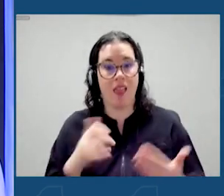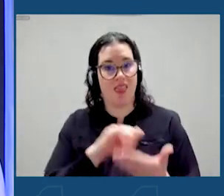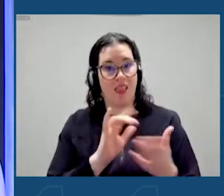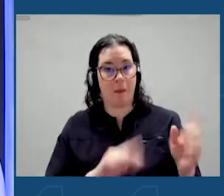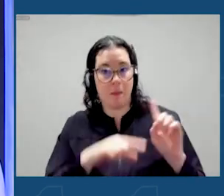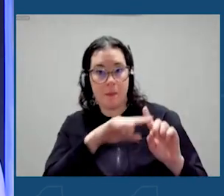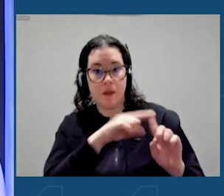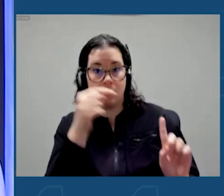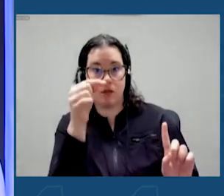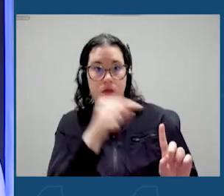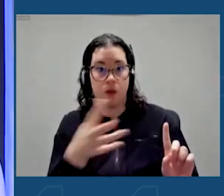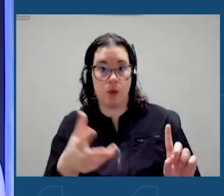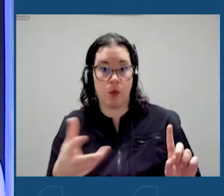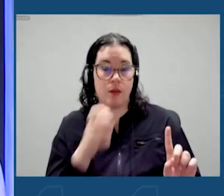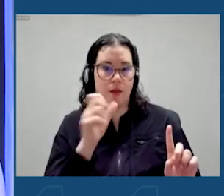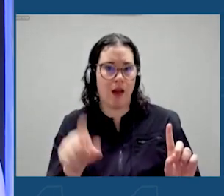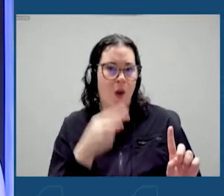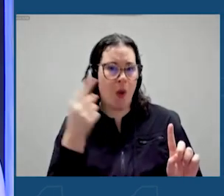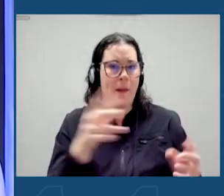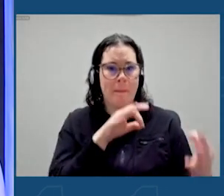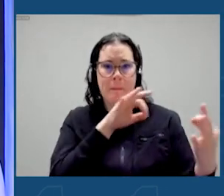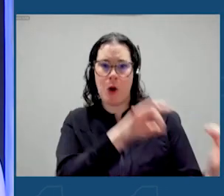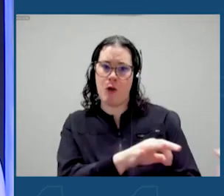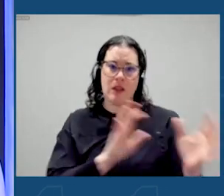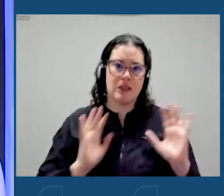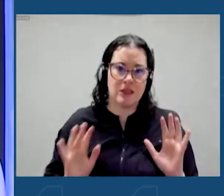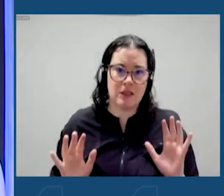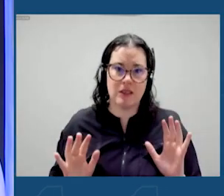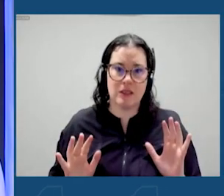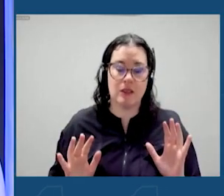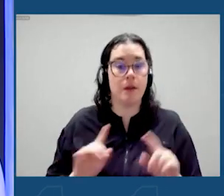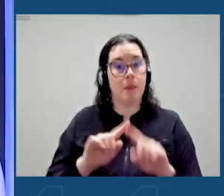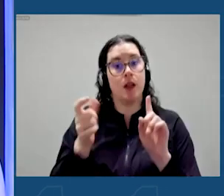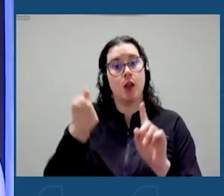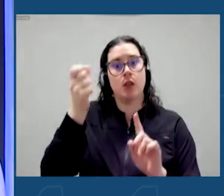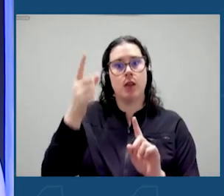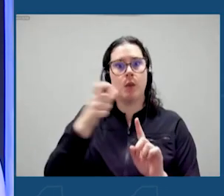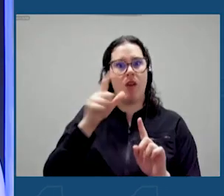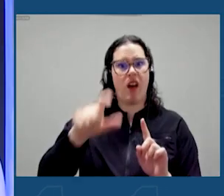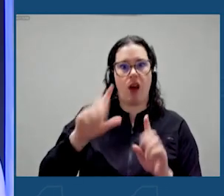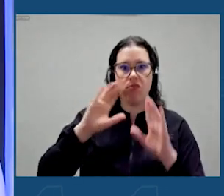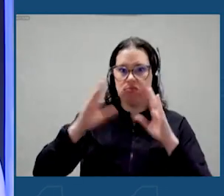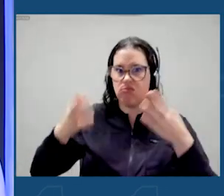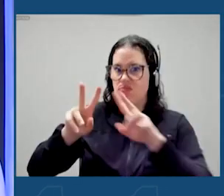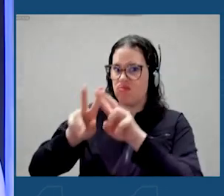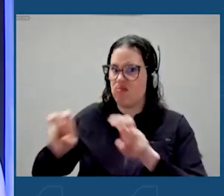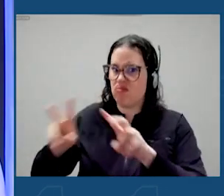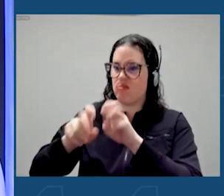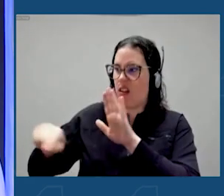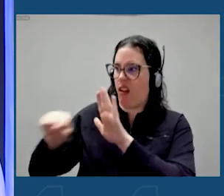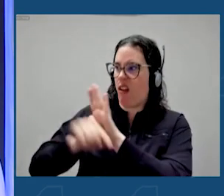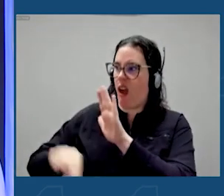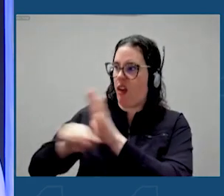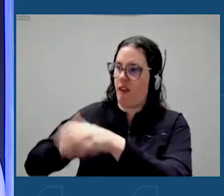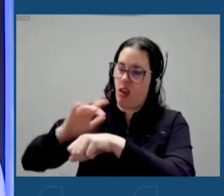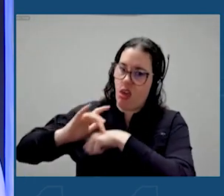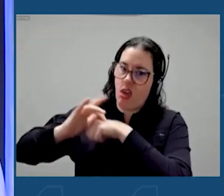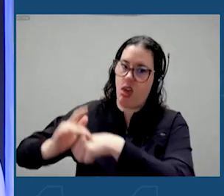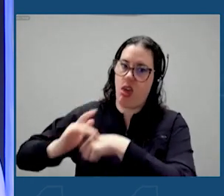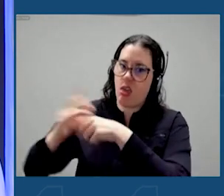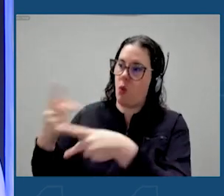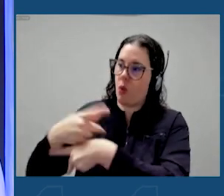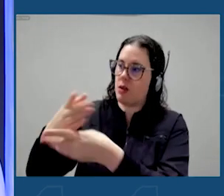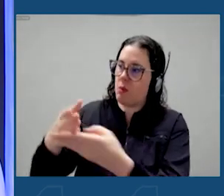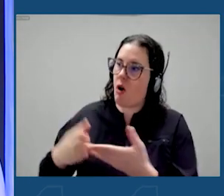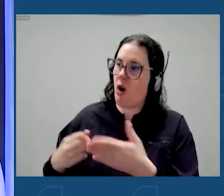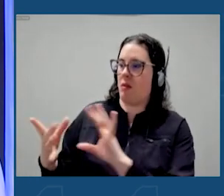is not always perfect, but we don't need to look at the worst part of our day and highlight that over and over